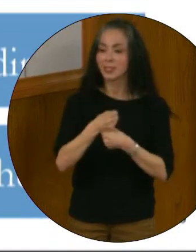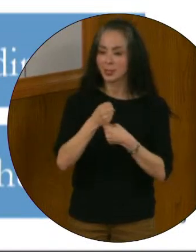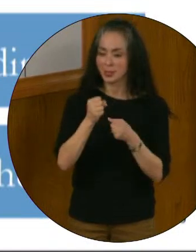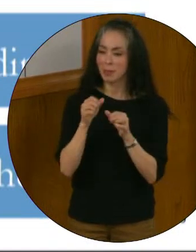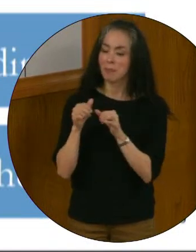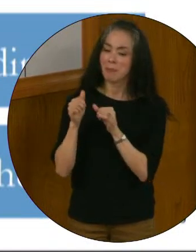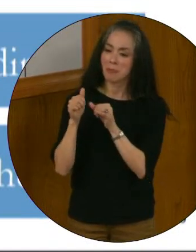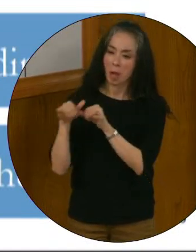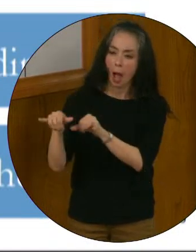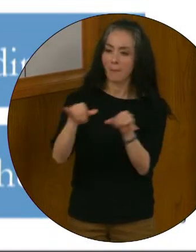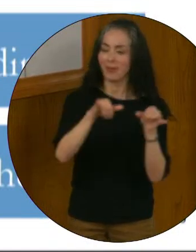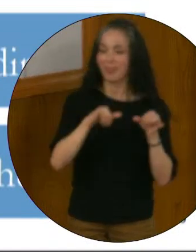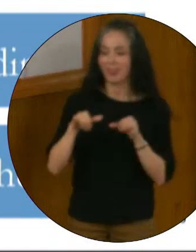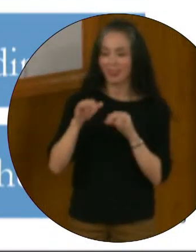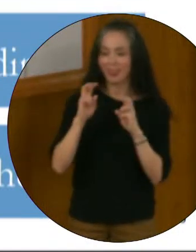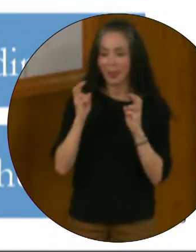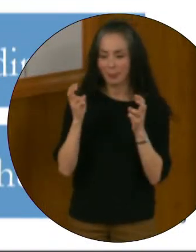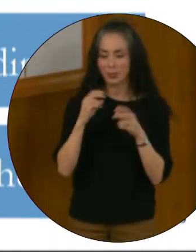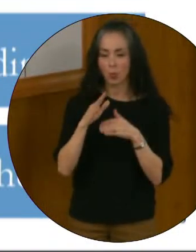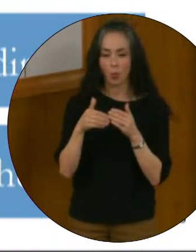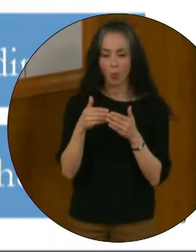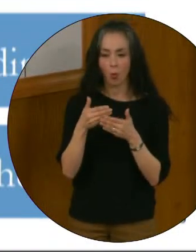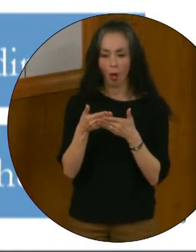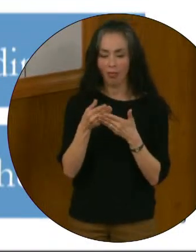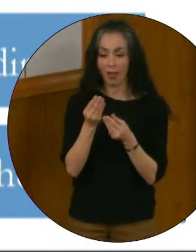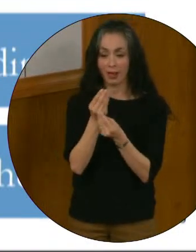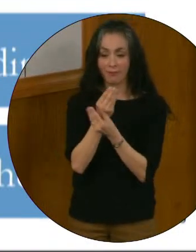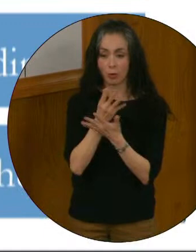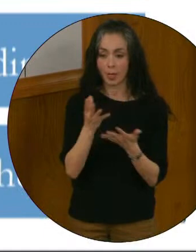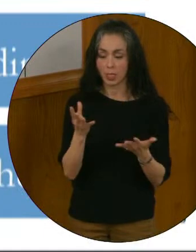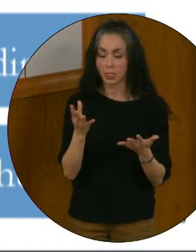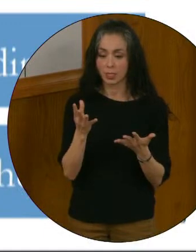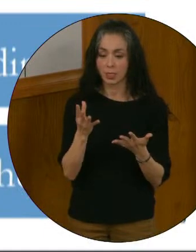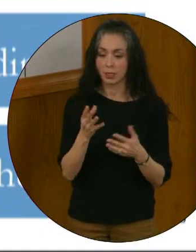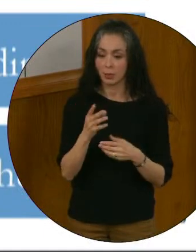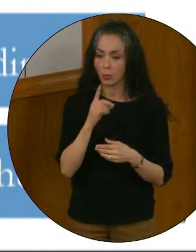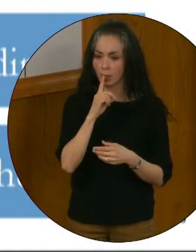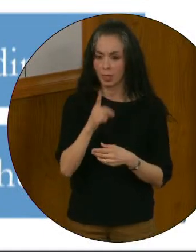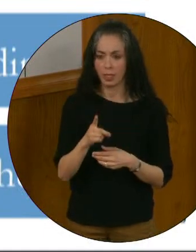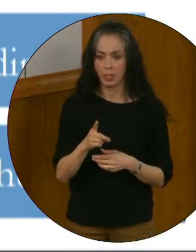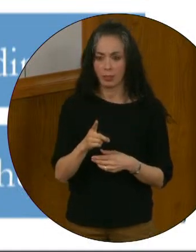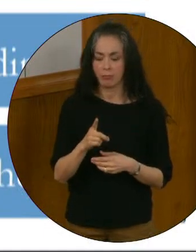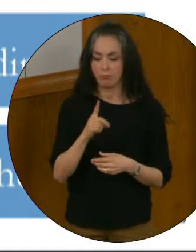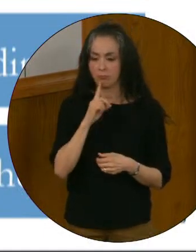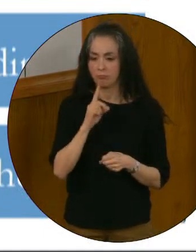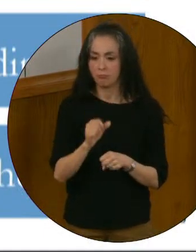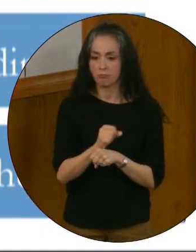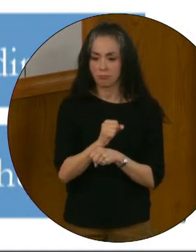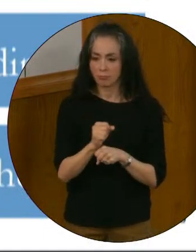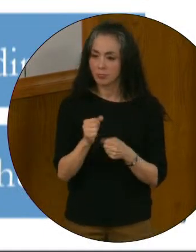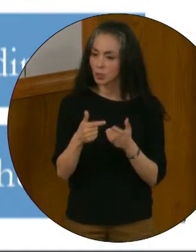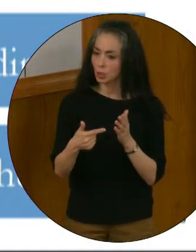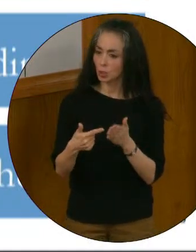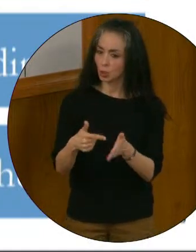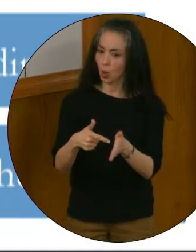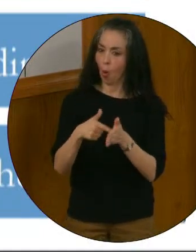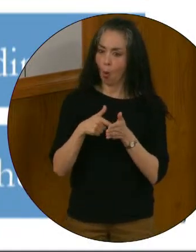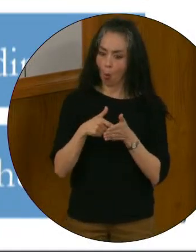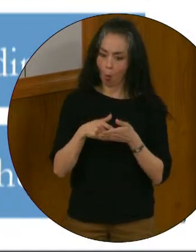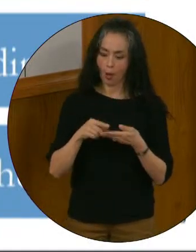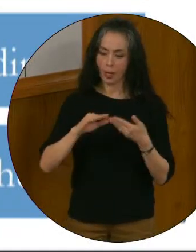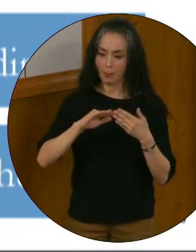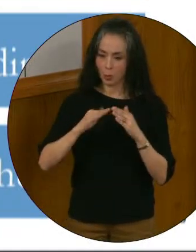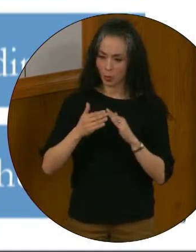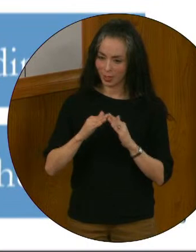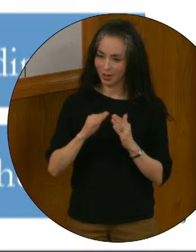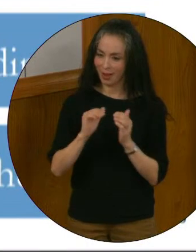common themes, and so all of that information, really does kind of show us where our community,